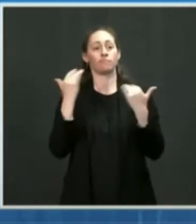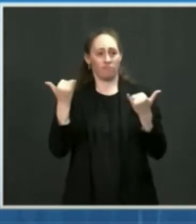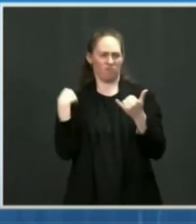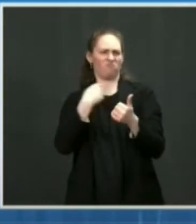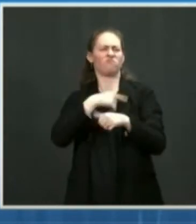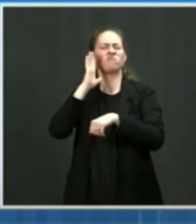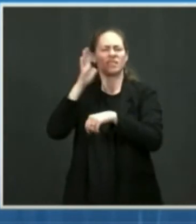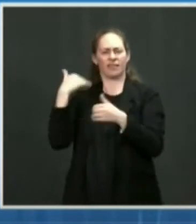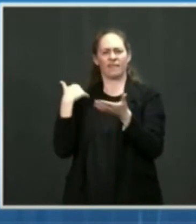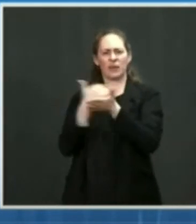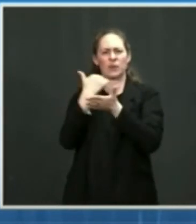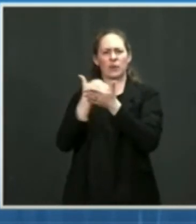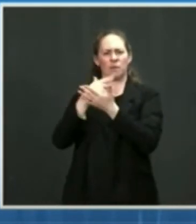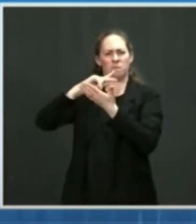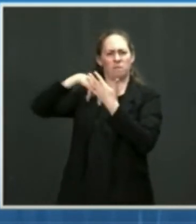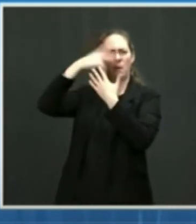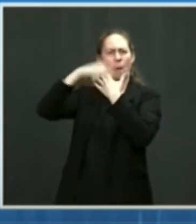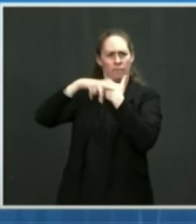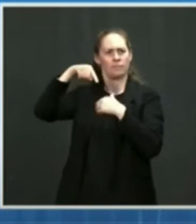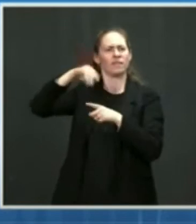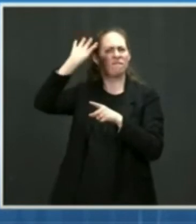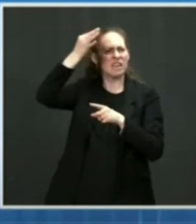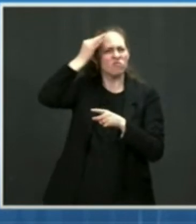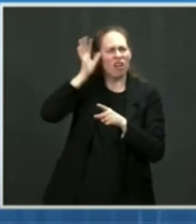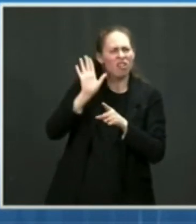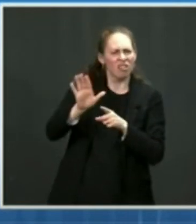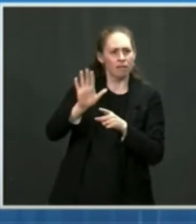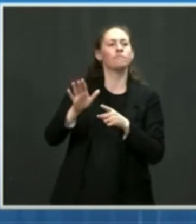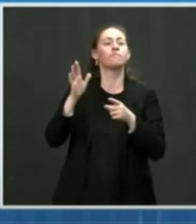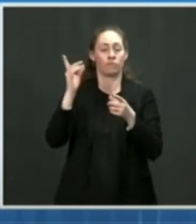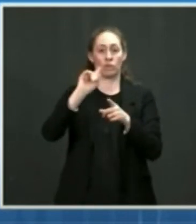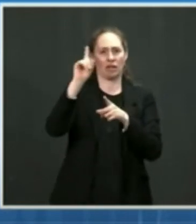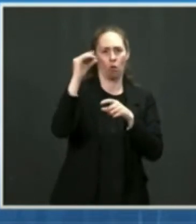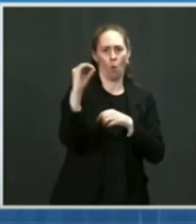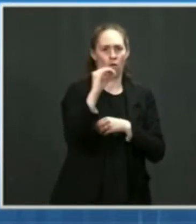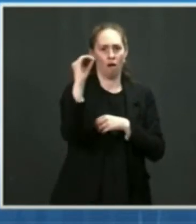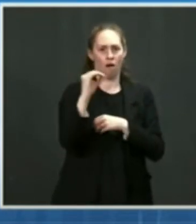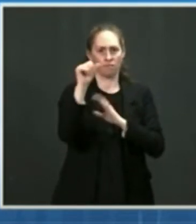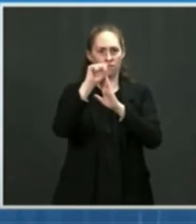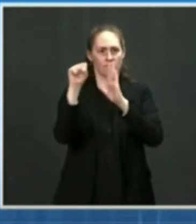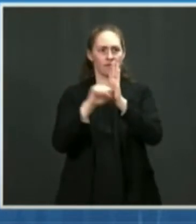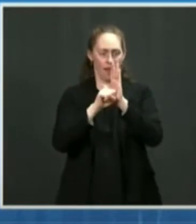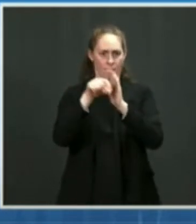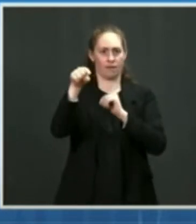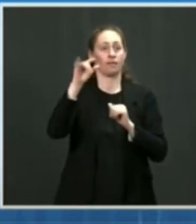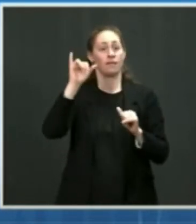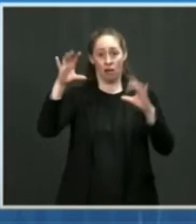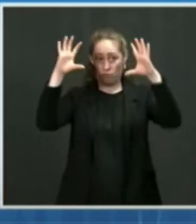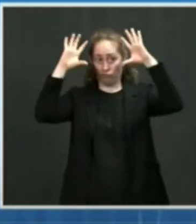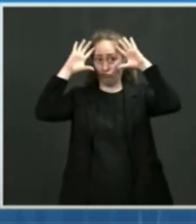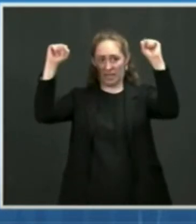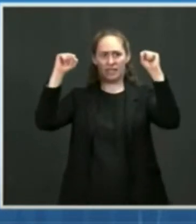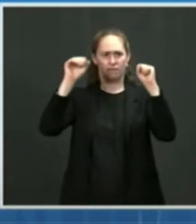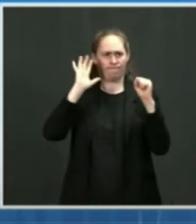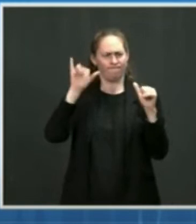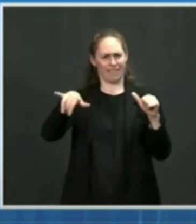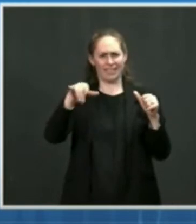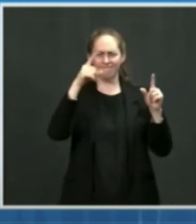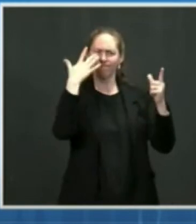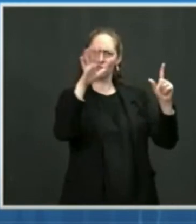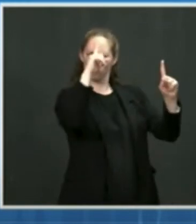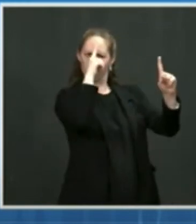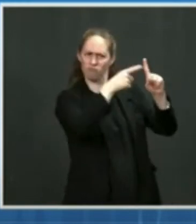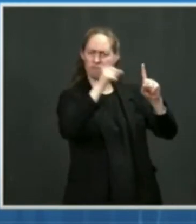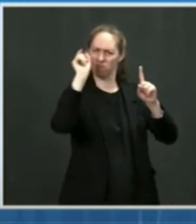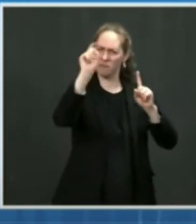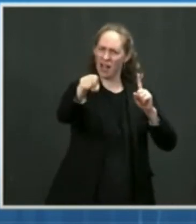Oregon. On March 29, the president set a goal of adding at least a dozen new mass vaccination sites